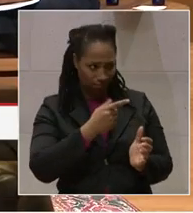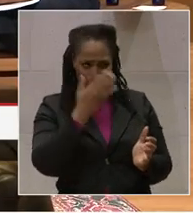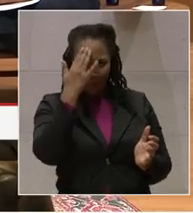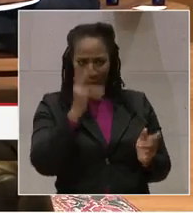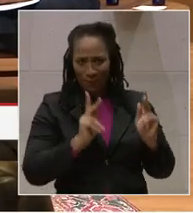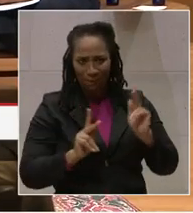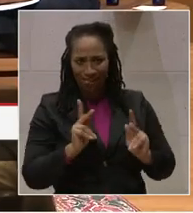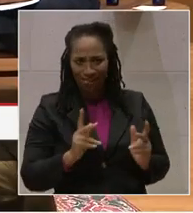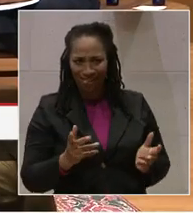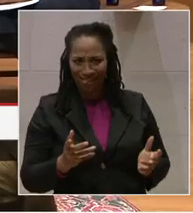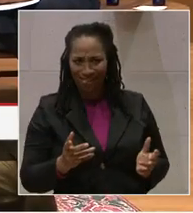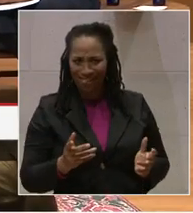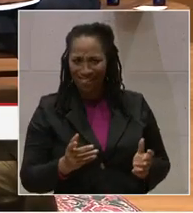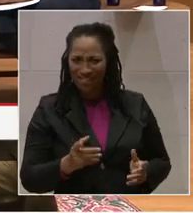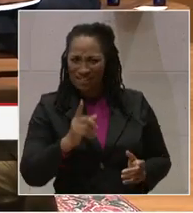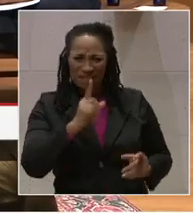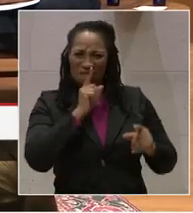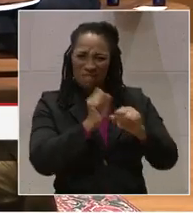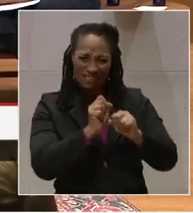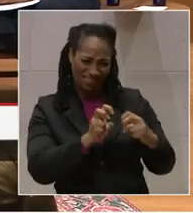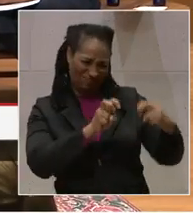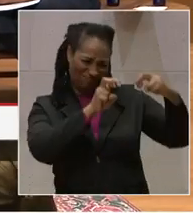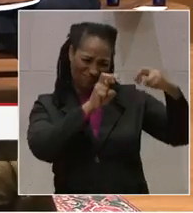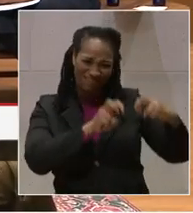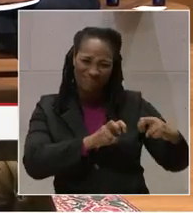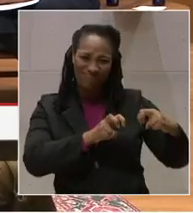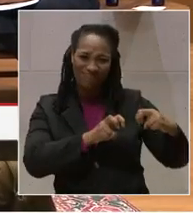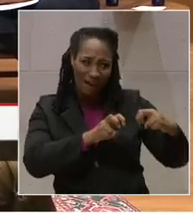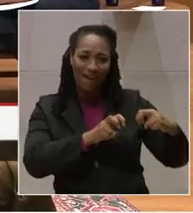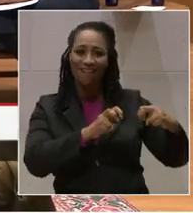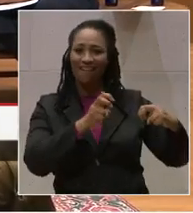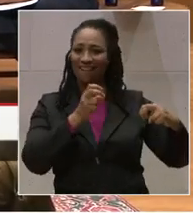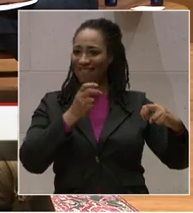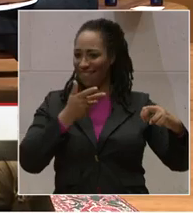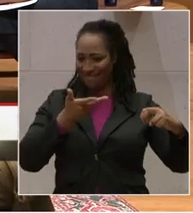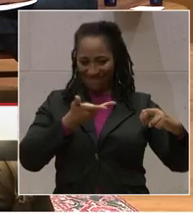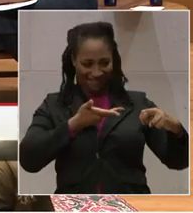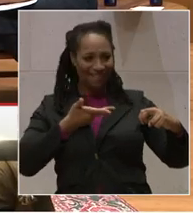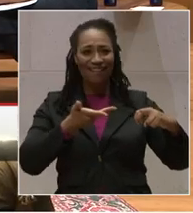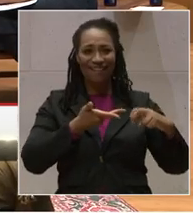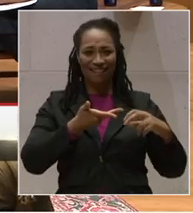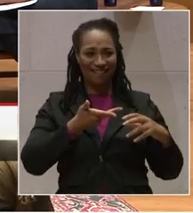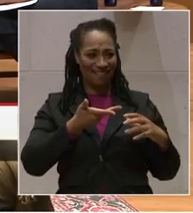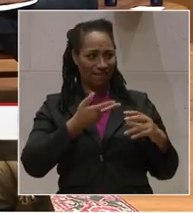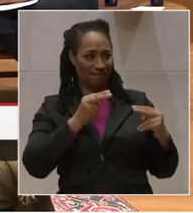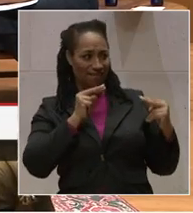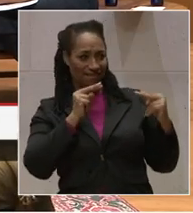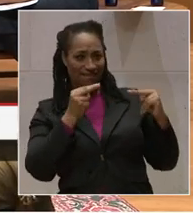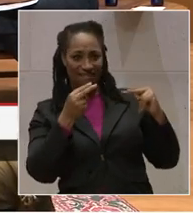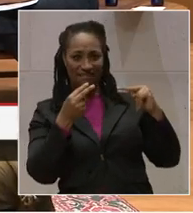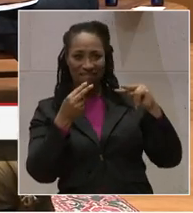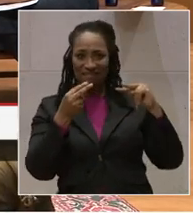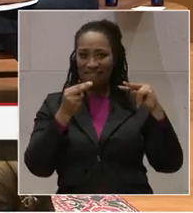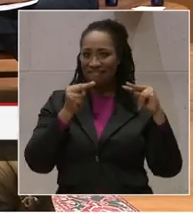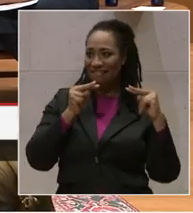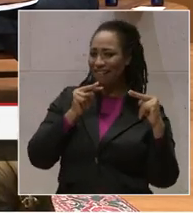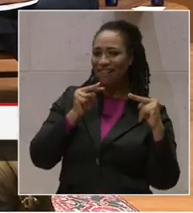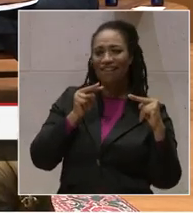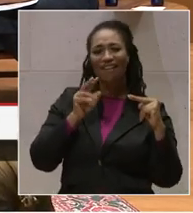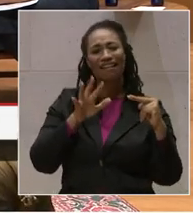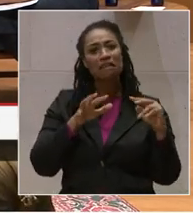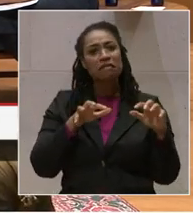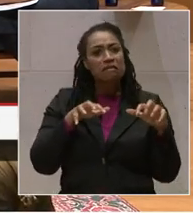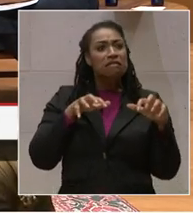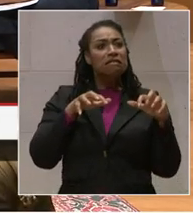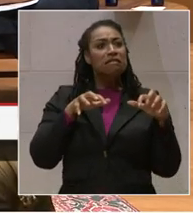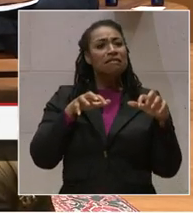leaders. So if we get real comfortable and we start saying things that we haven't said before, you haven't heard before, it's because we do